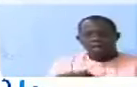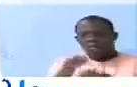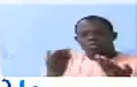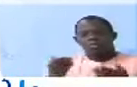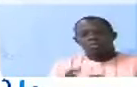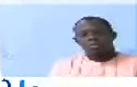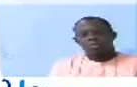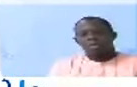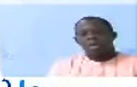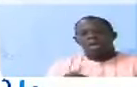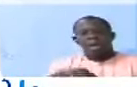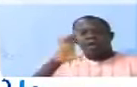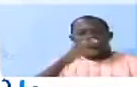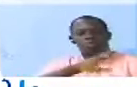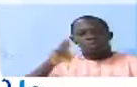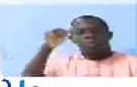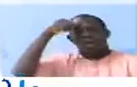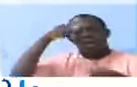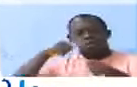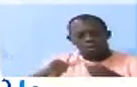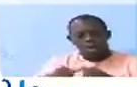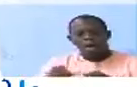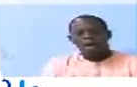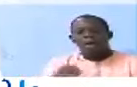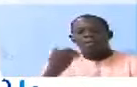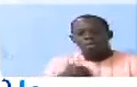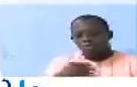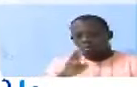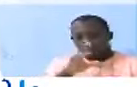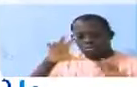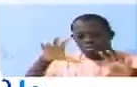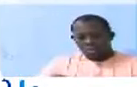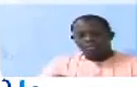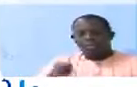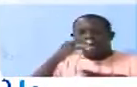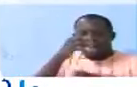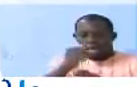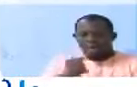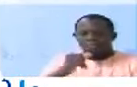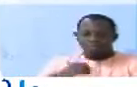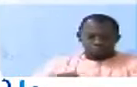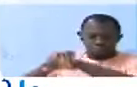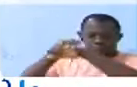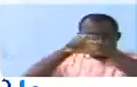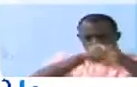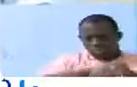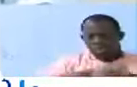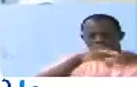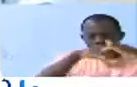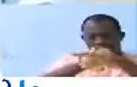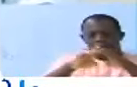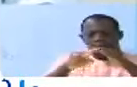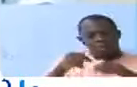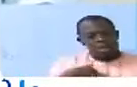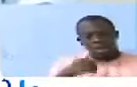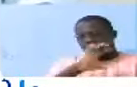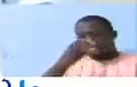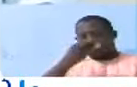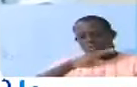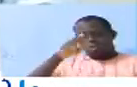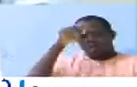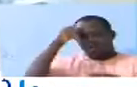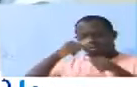I cannot even remember those who got hold of me and took me inside. With all